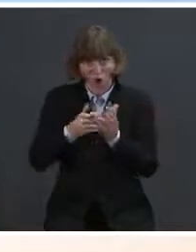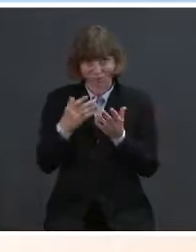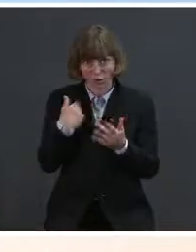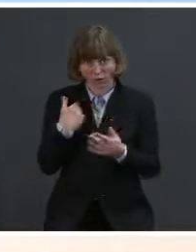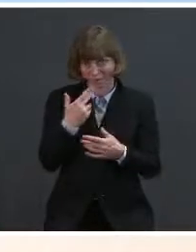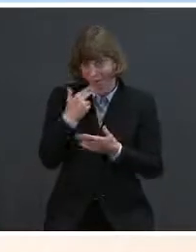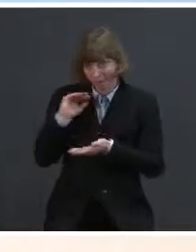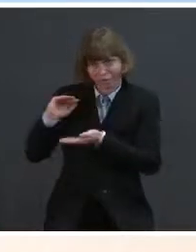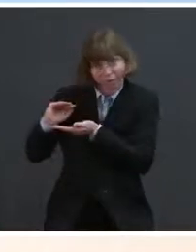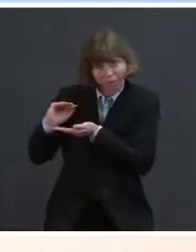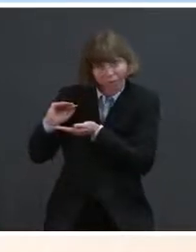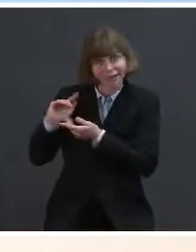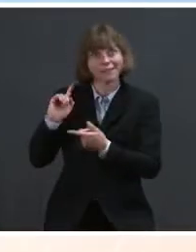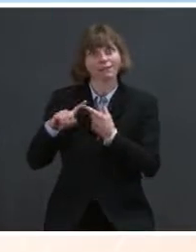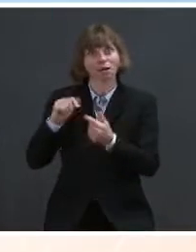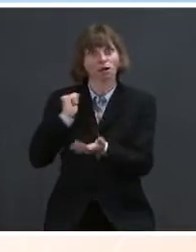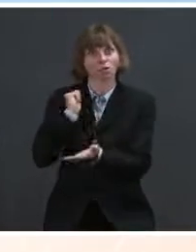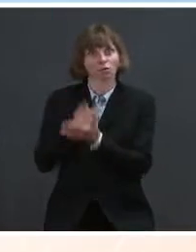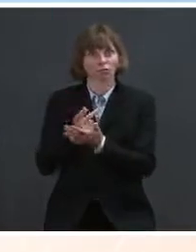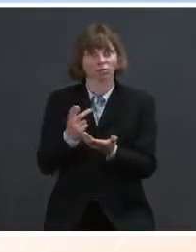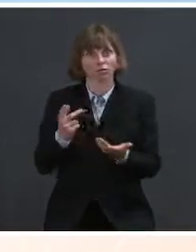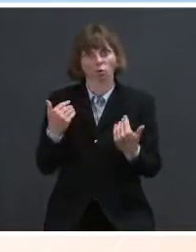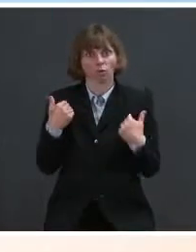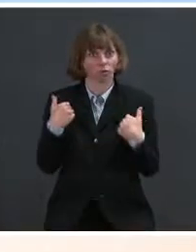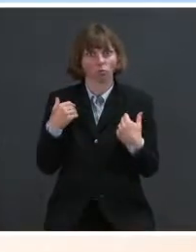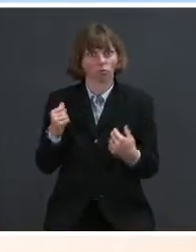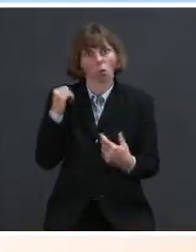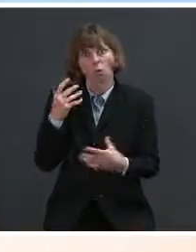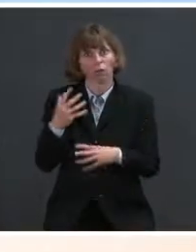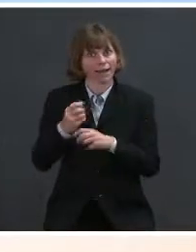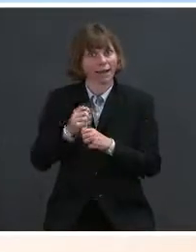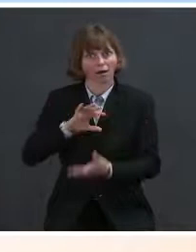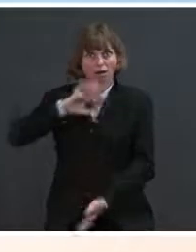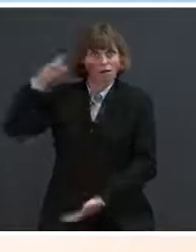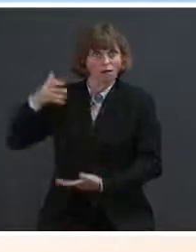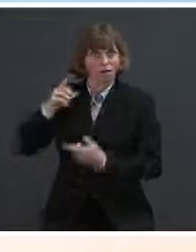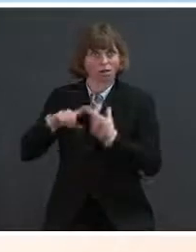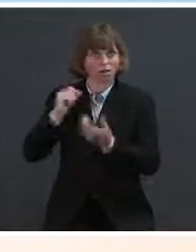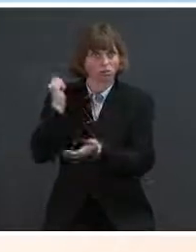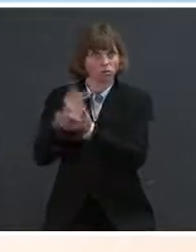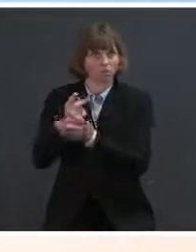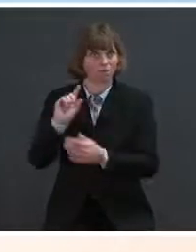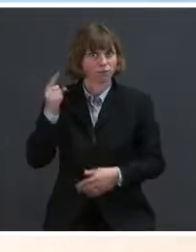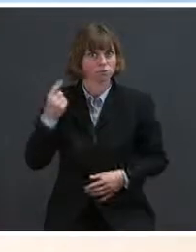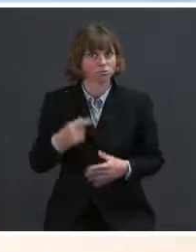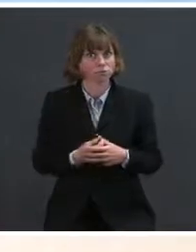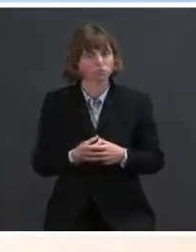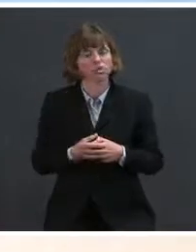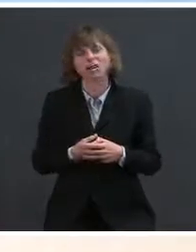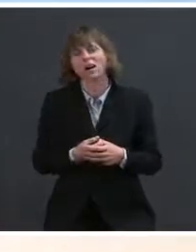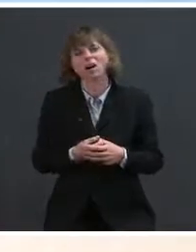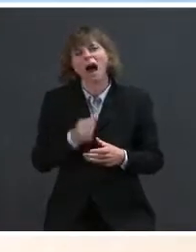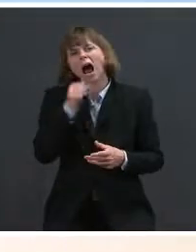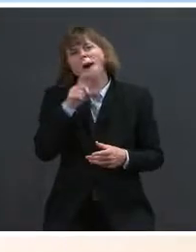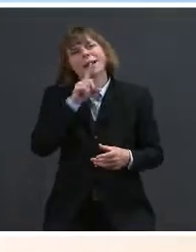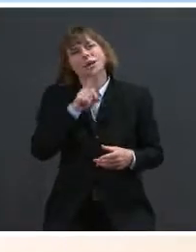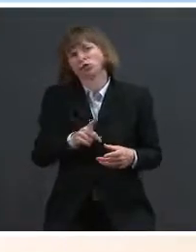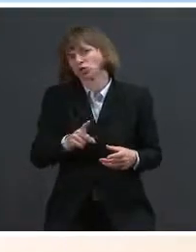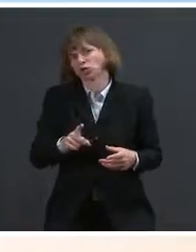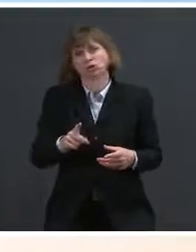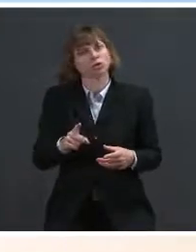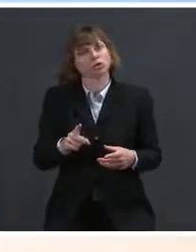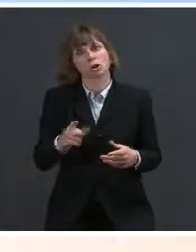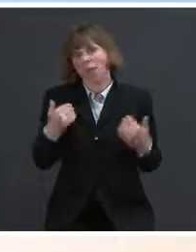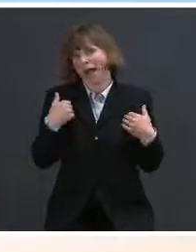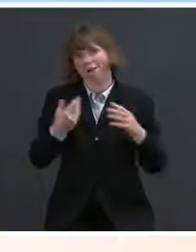approval, and obviously we're not going to get ahead of the approval. Would you be able to follow up with us and just let us know how many doses are in that stockpile? I'm not sure. We will have a number to